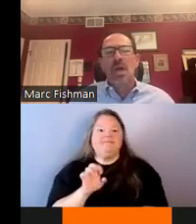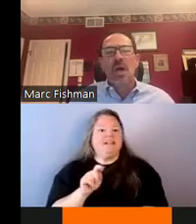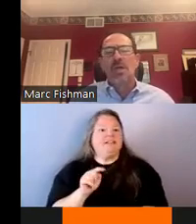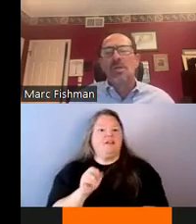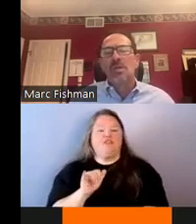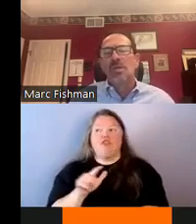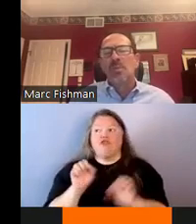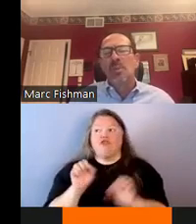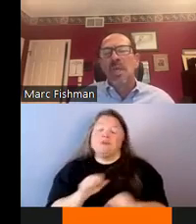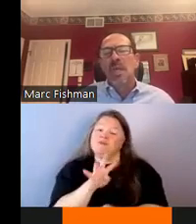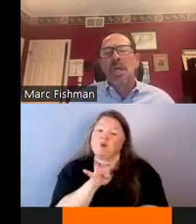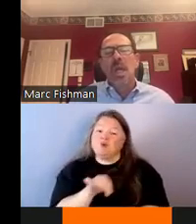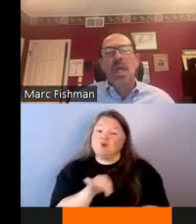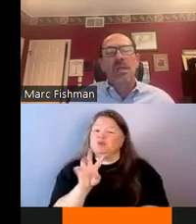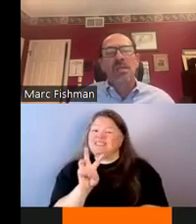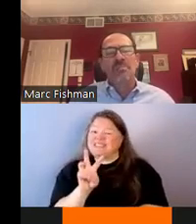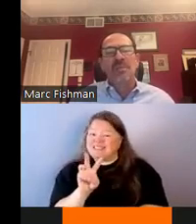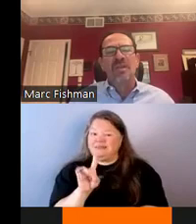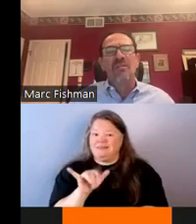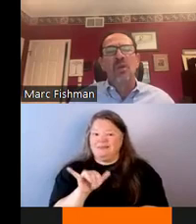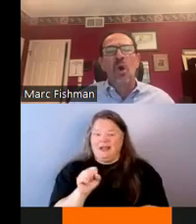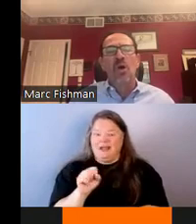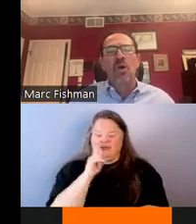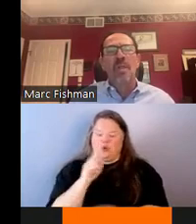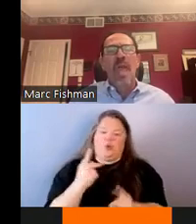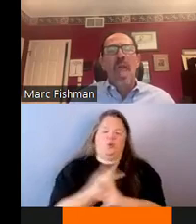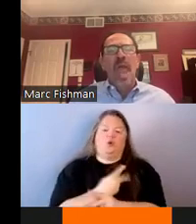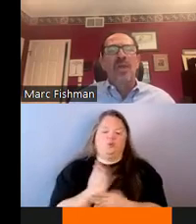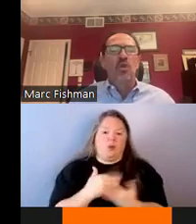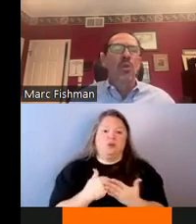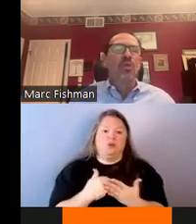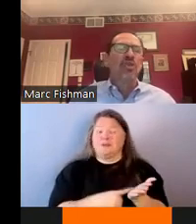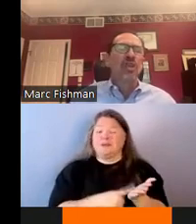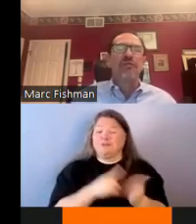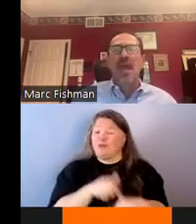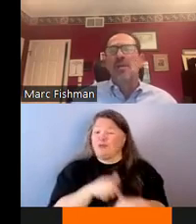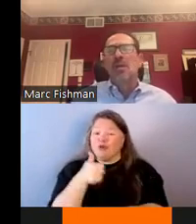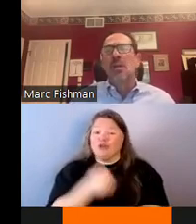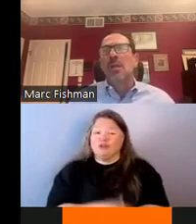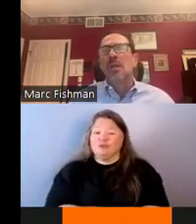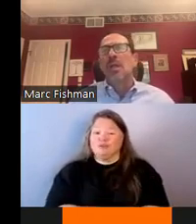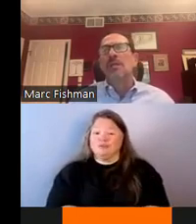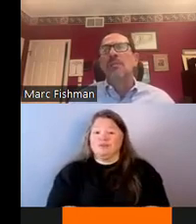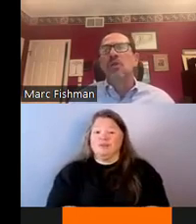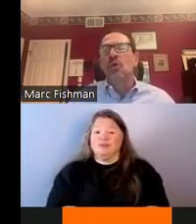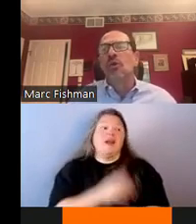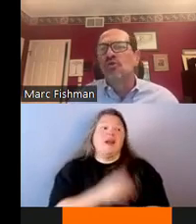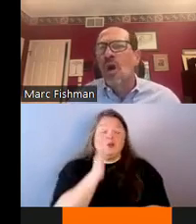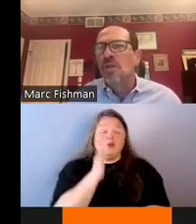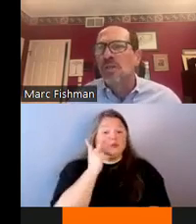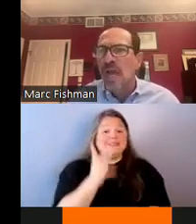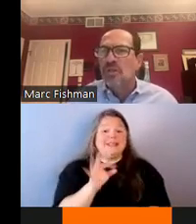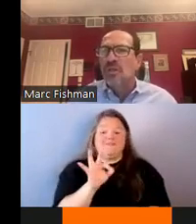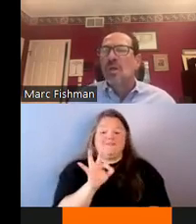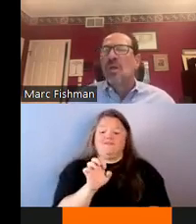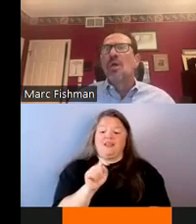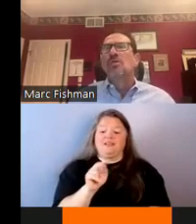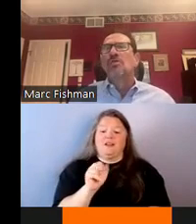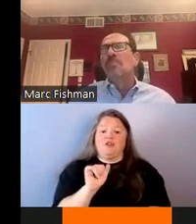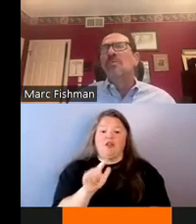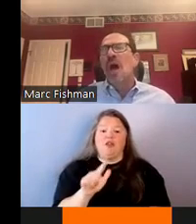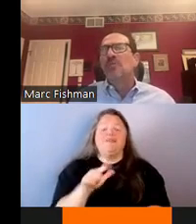days to peak, sometimes even longer. And you will see fentanyl in the urine drug